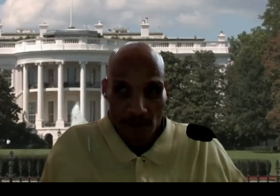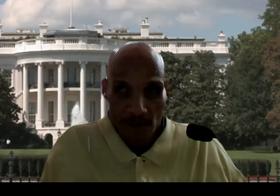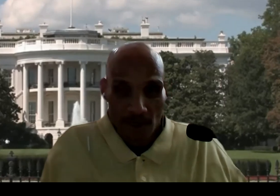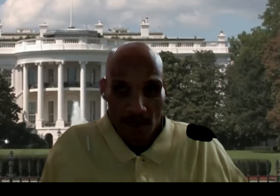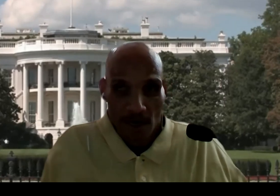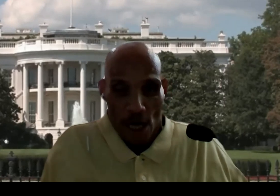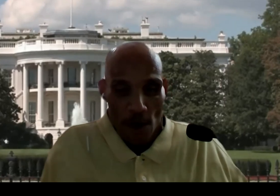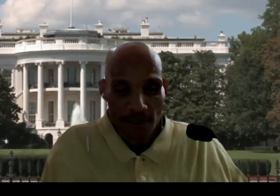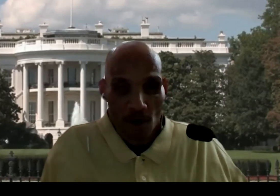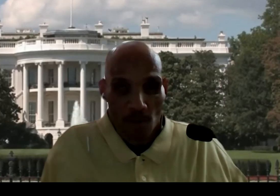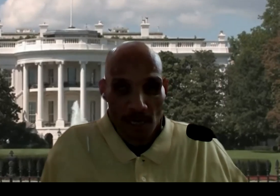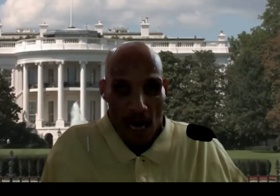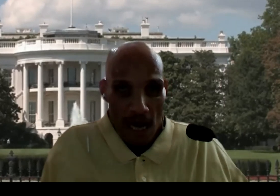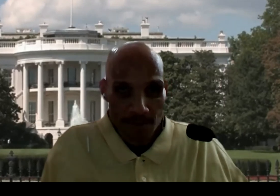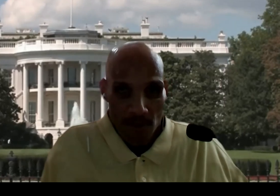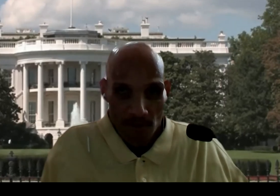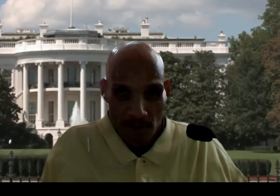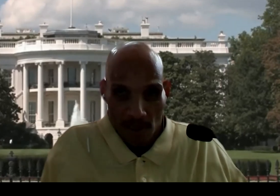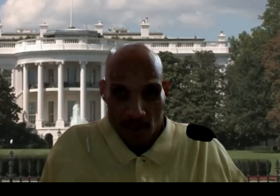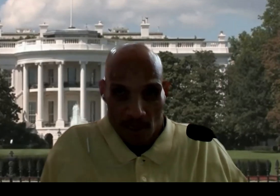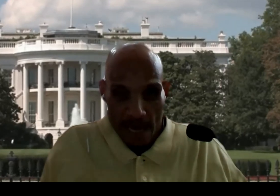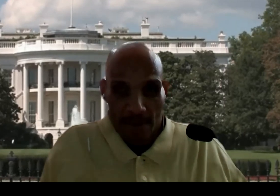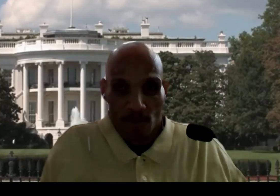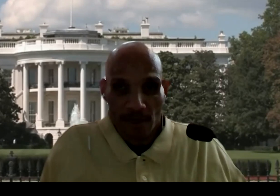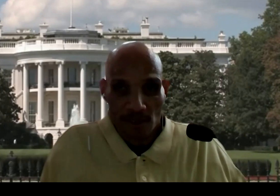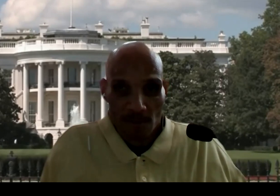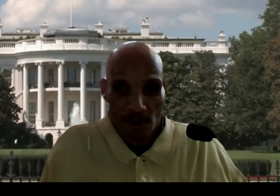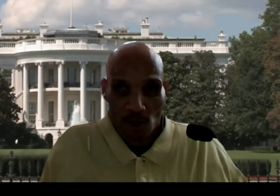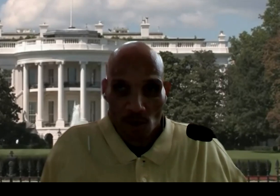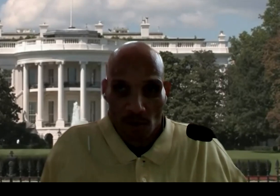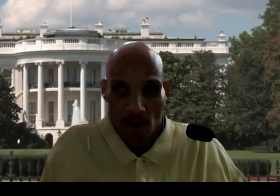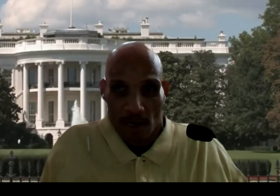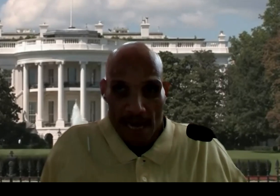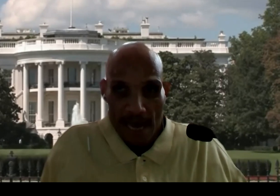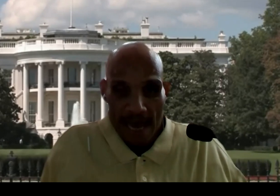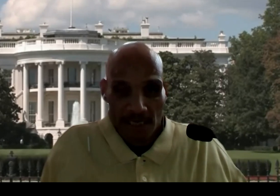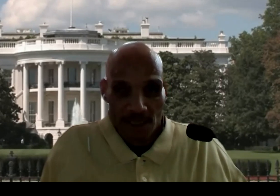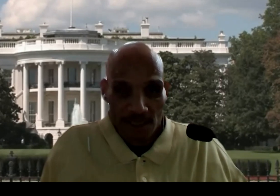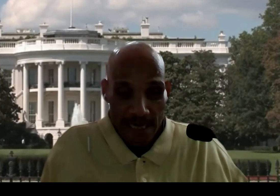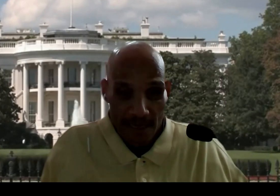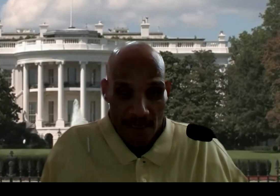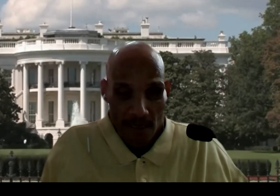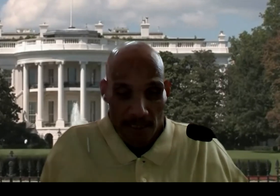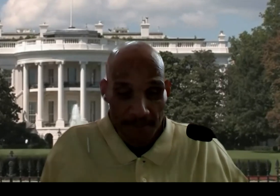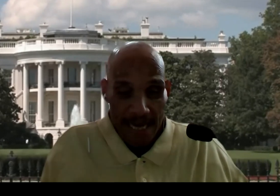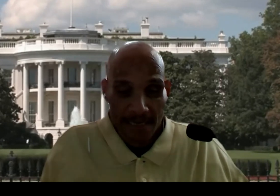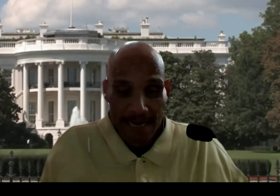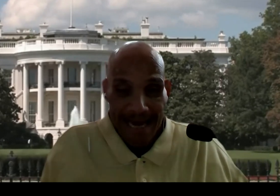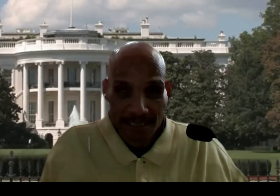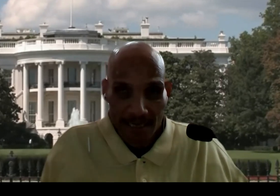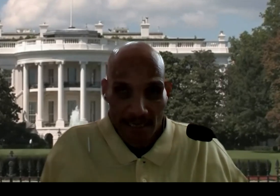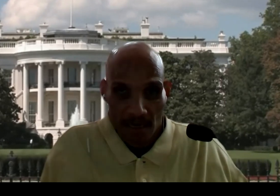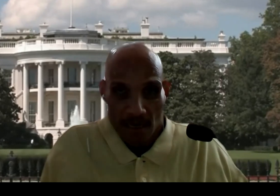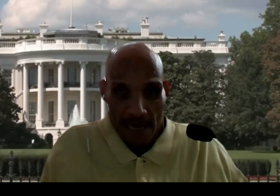to nursing homes, hospitals, and meet with consumers who has just sustained